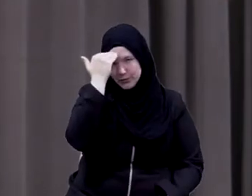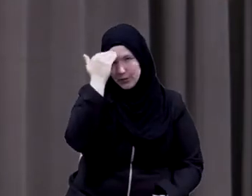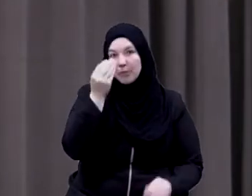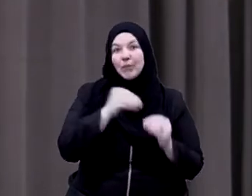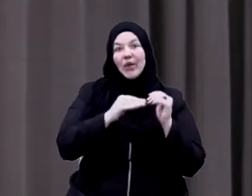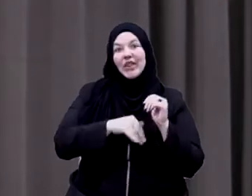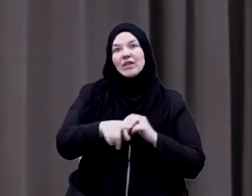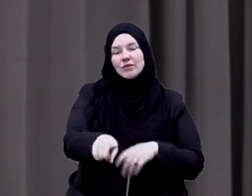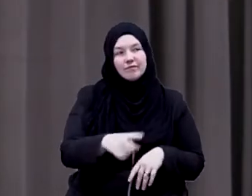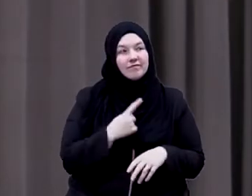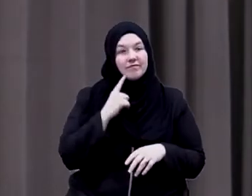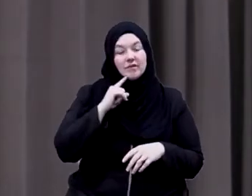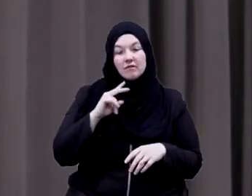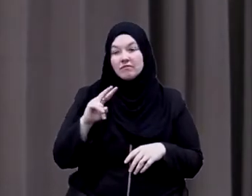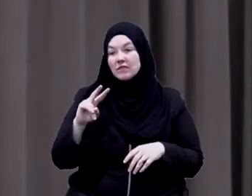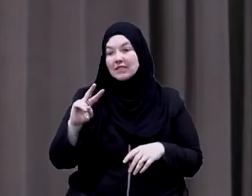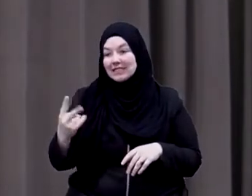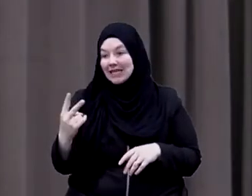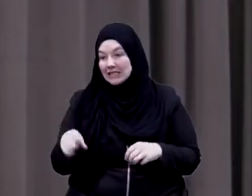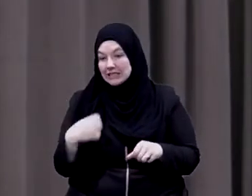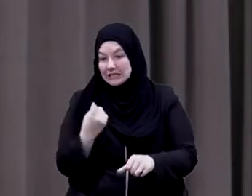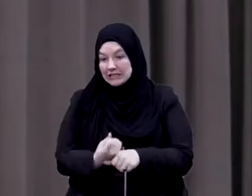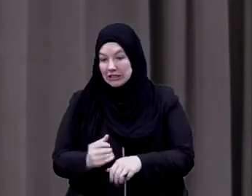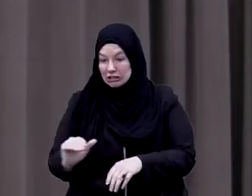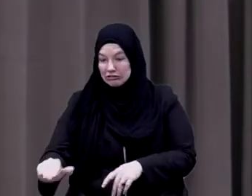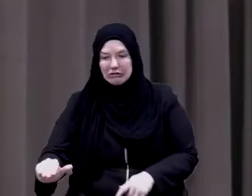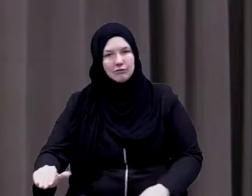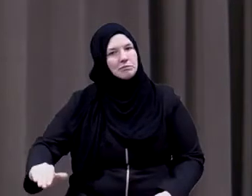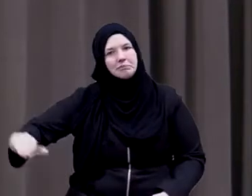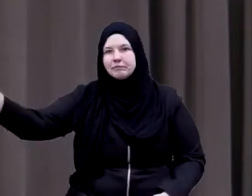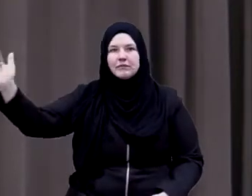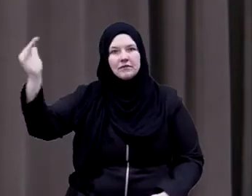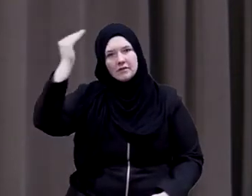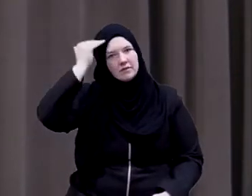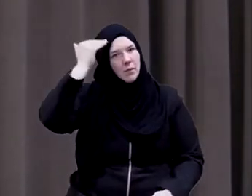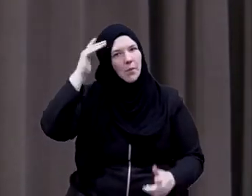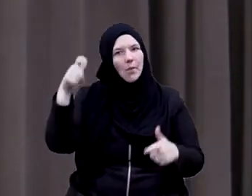From second year forward, they know everything.